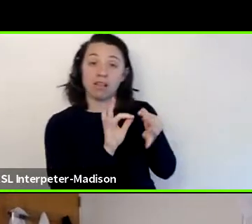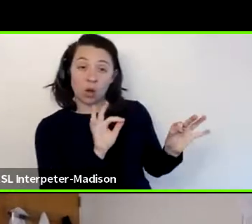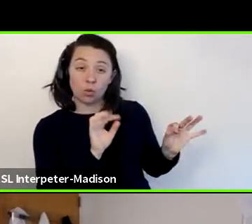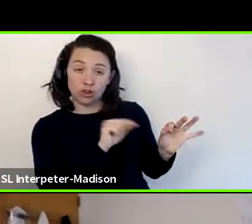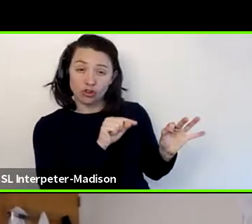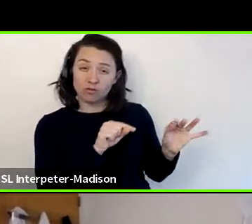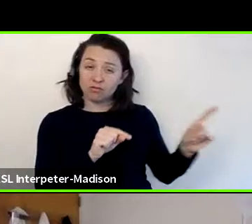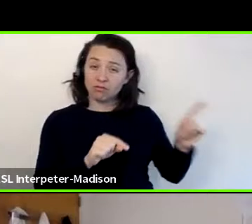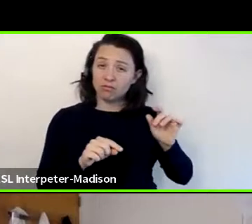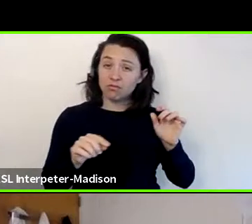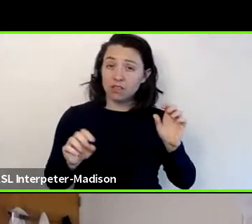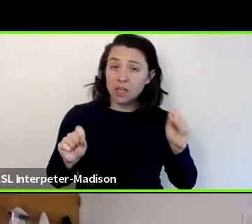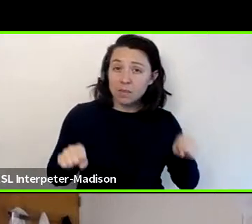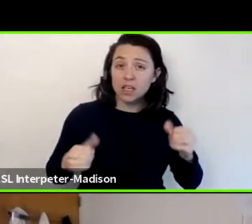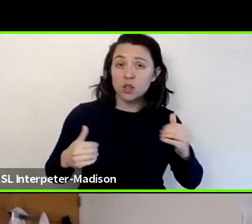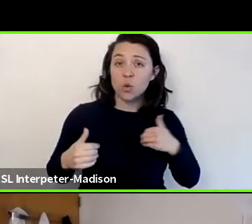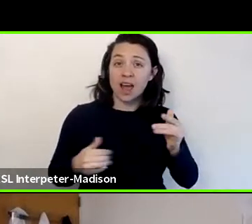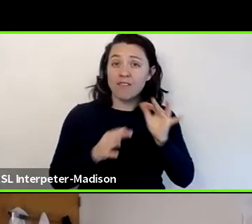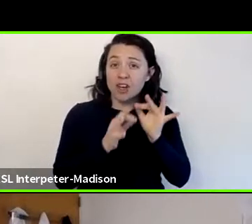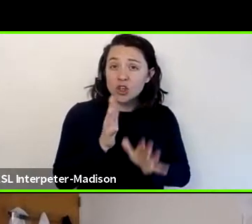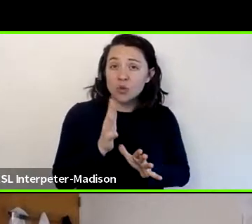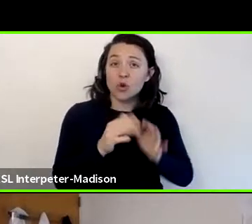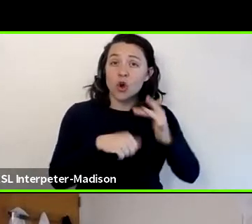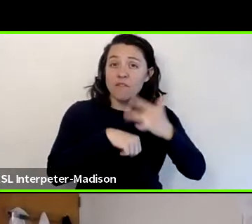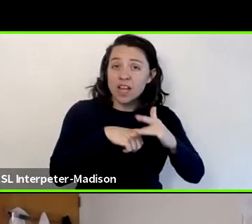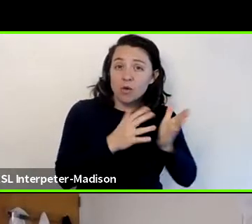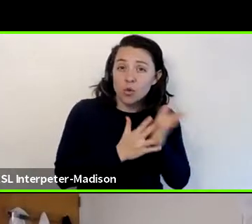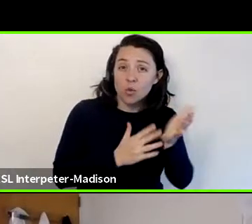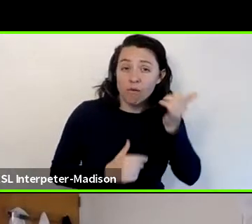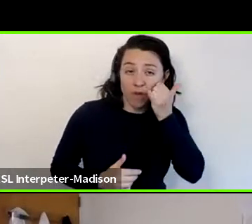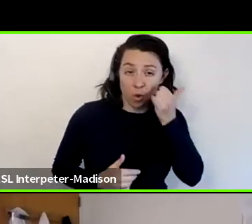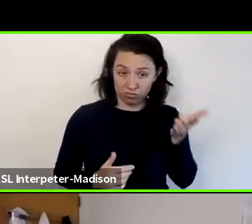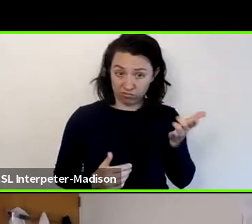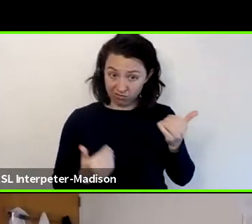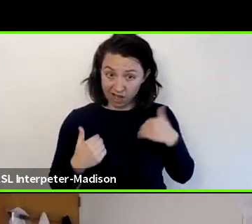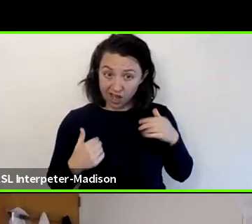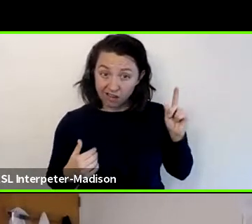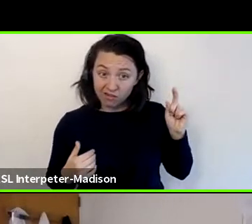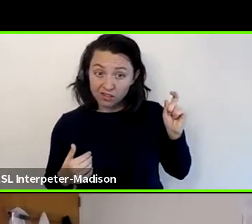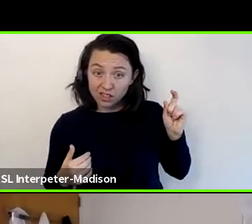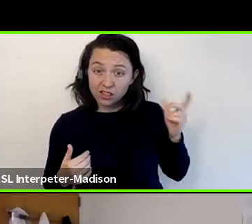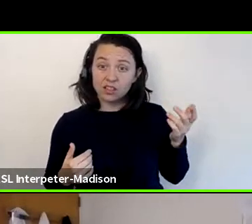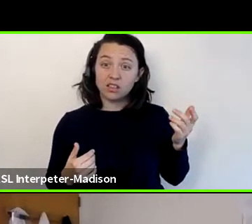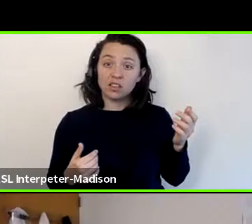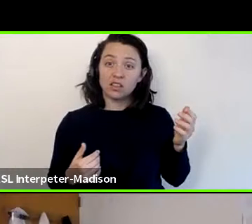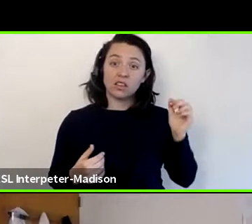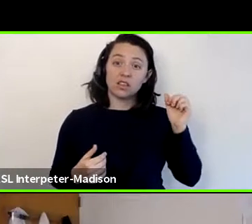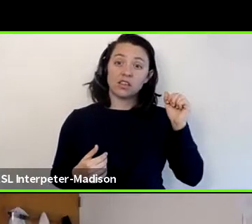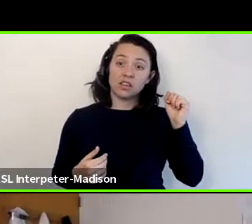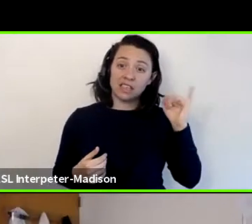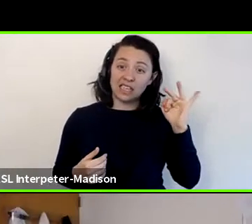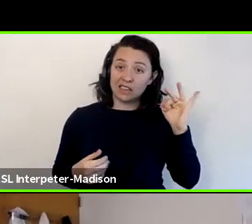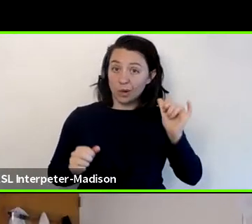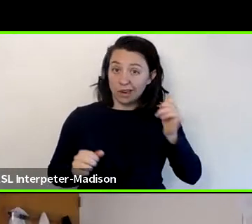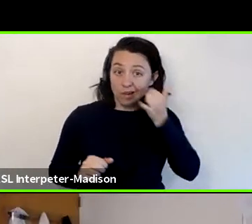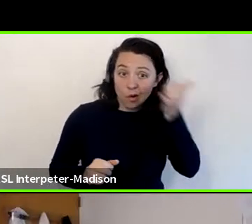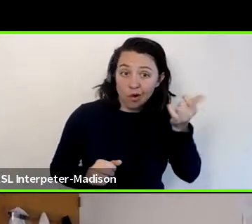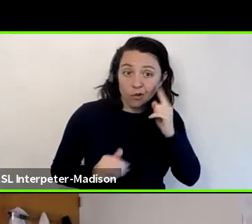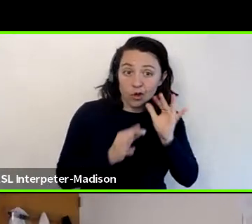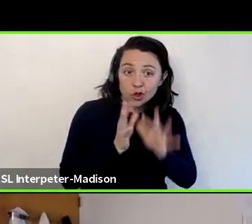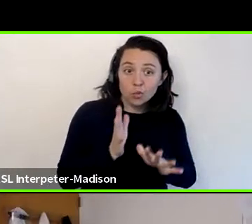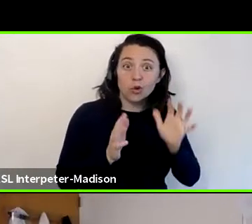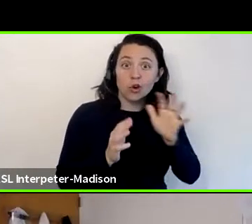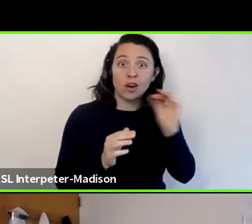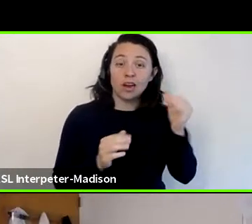interpreter available by phone, I don't know if there is one. If there is a line where multiple languages can be spoken, that they could actually have